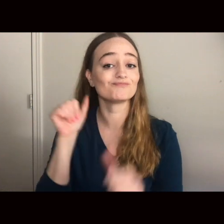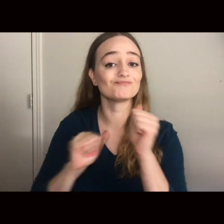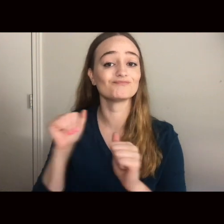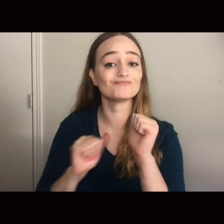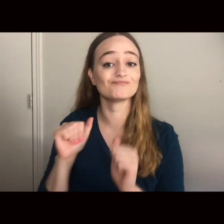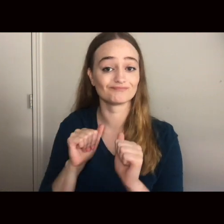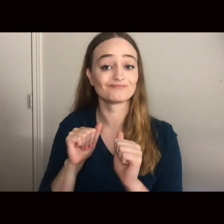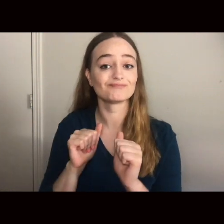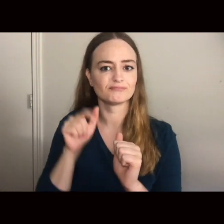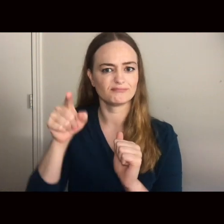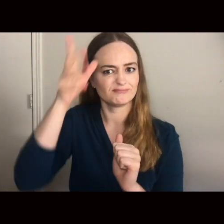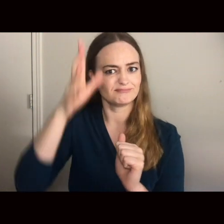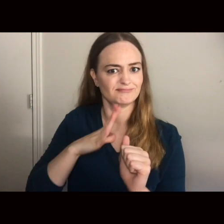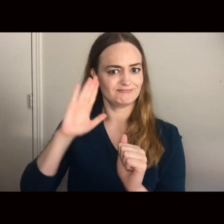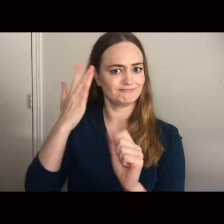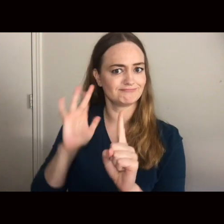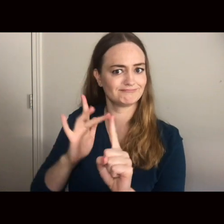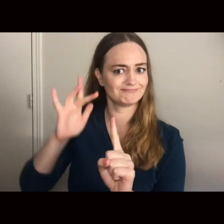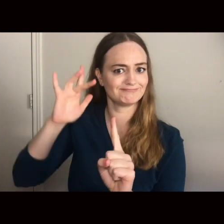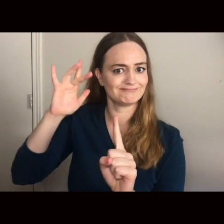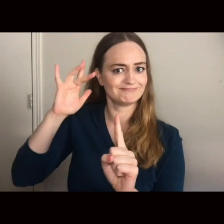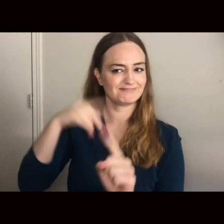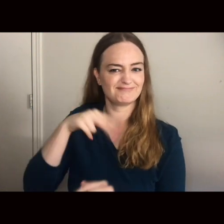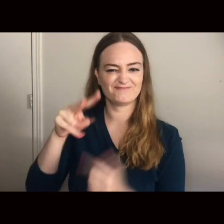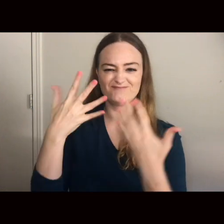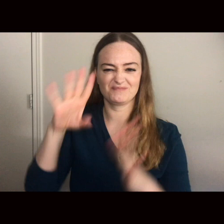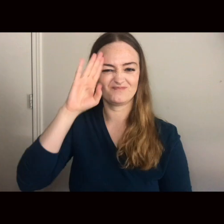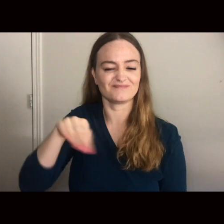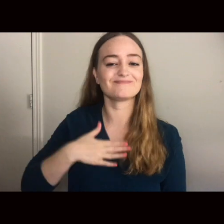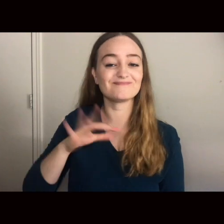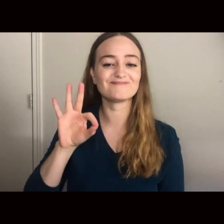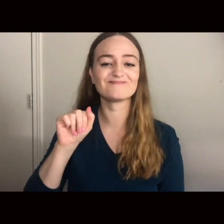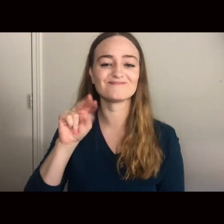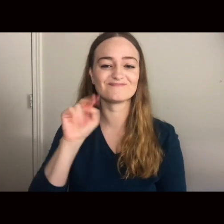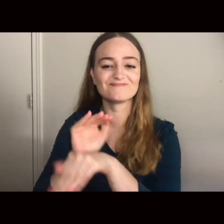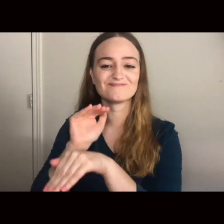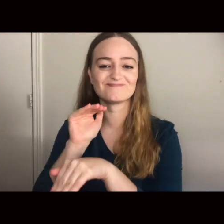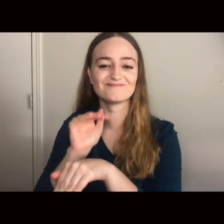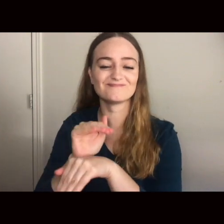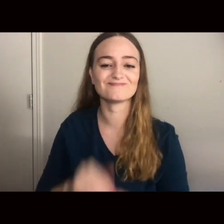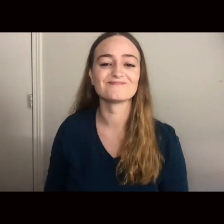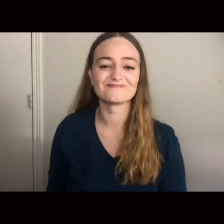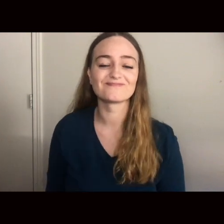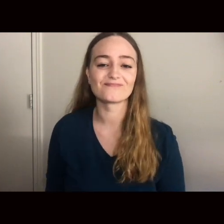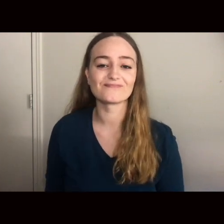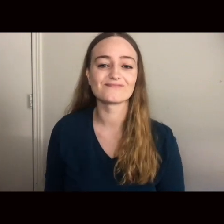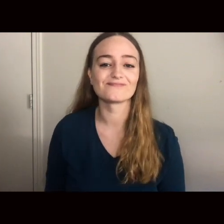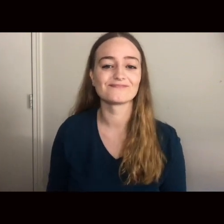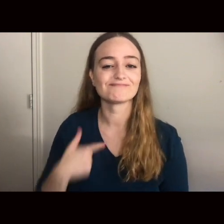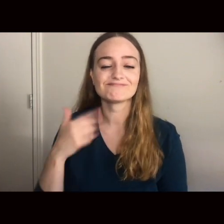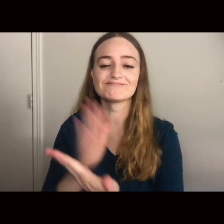I score a showcase, some big record man. I know that by the end he's gonna be my